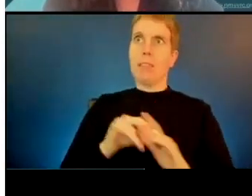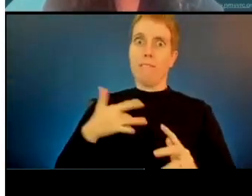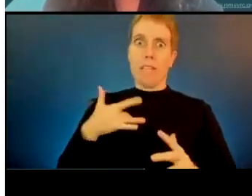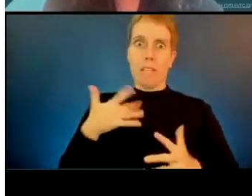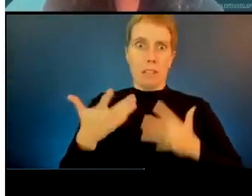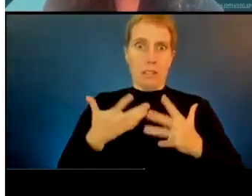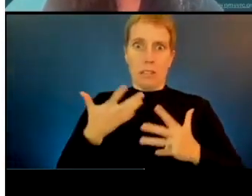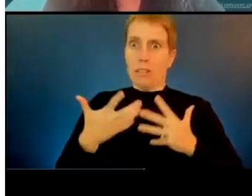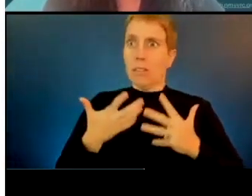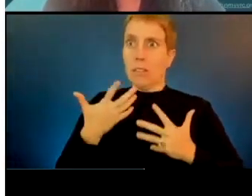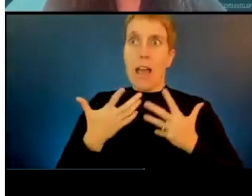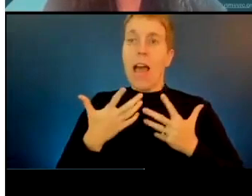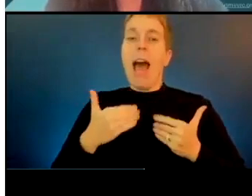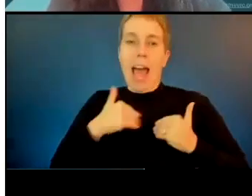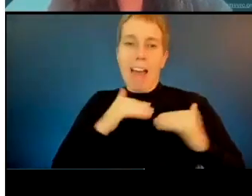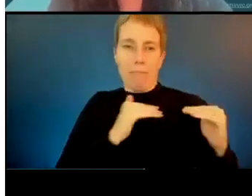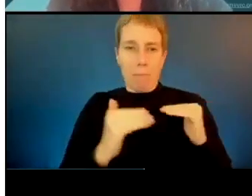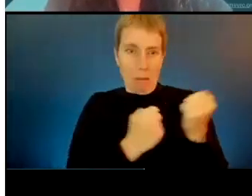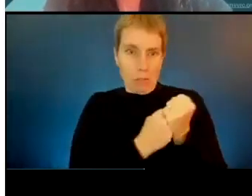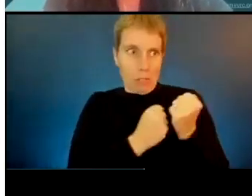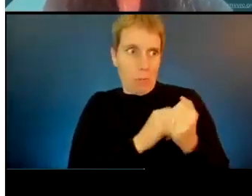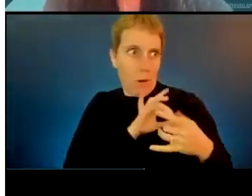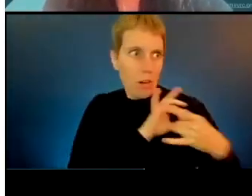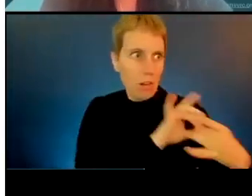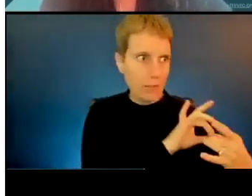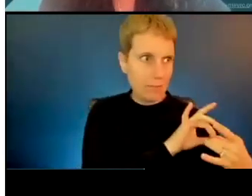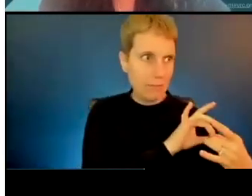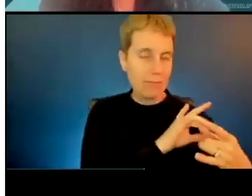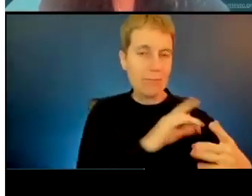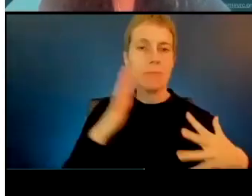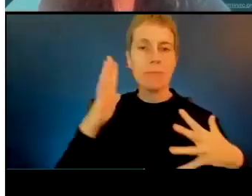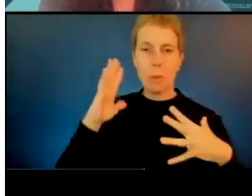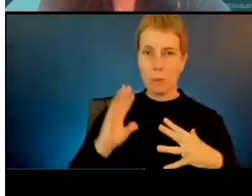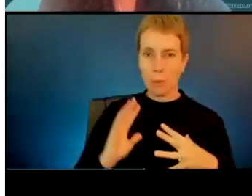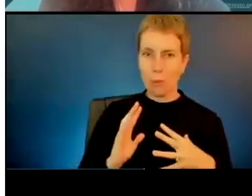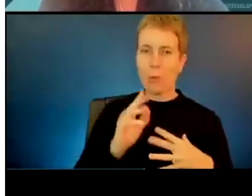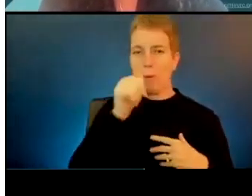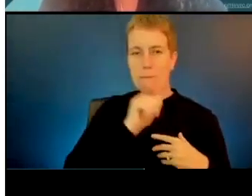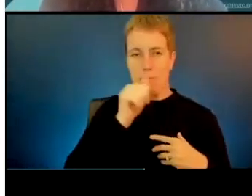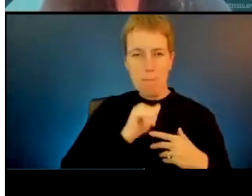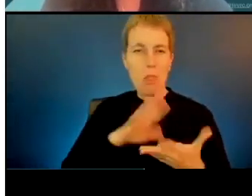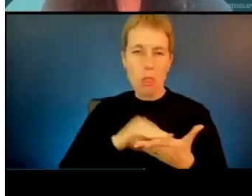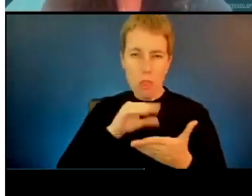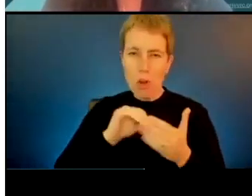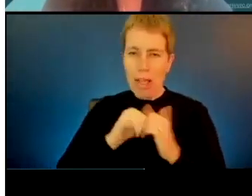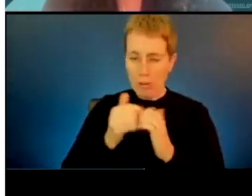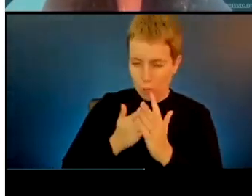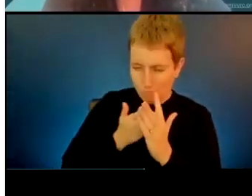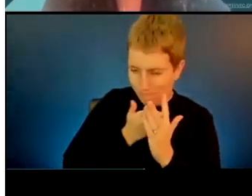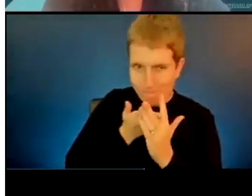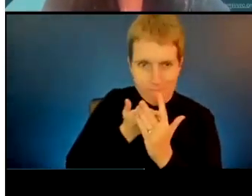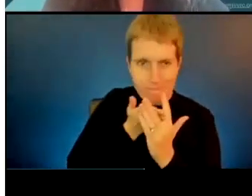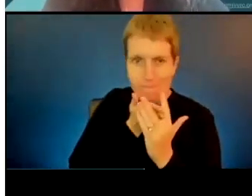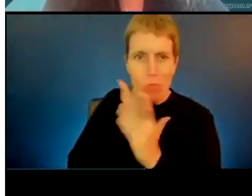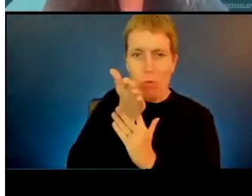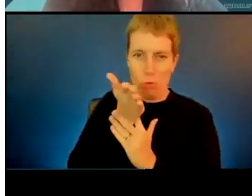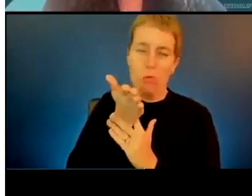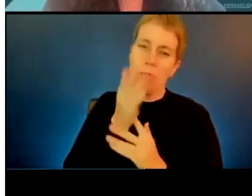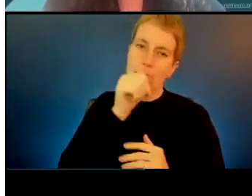be helpful to encourage people to learn different ways of managing and moving through those difficult